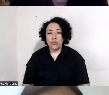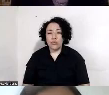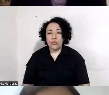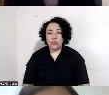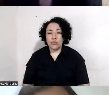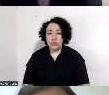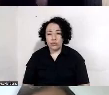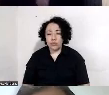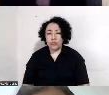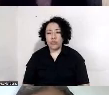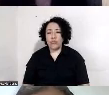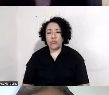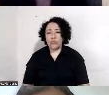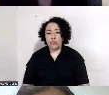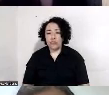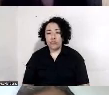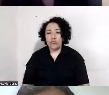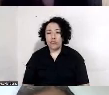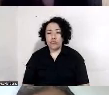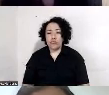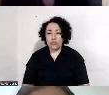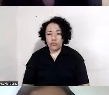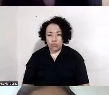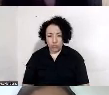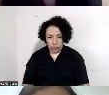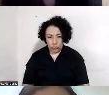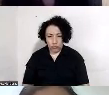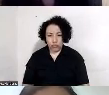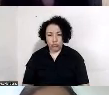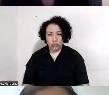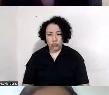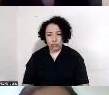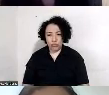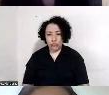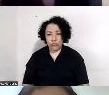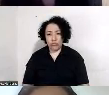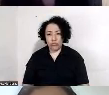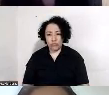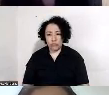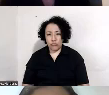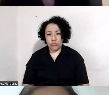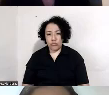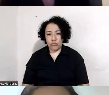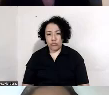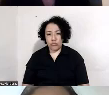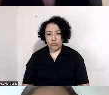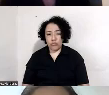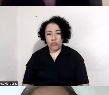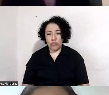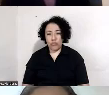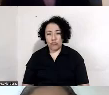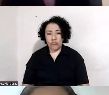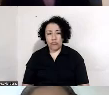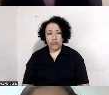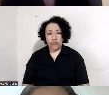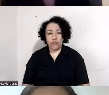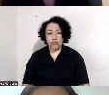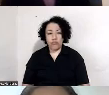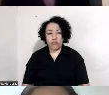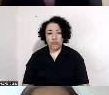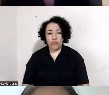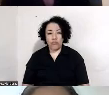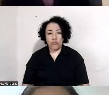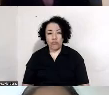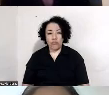many of these things are areas that we have talked about in the work that Joe and I have done in school-wide